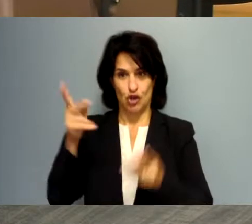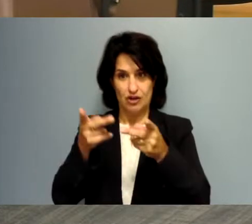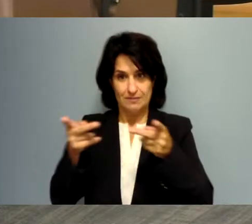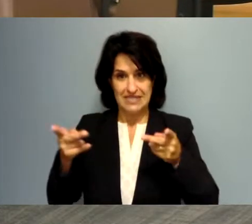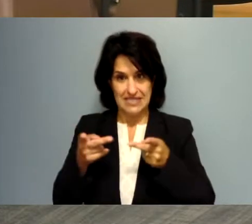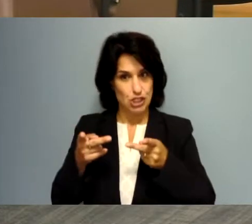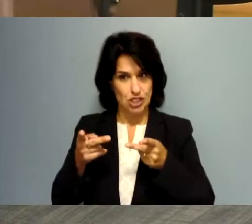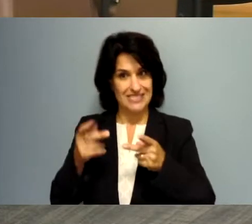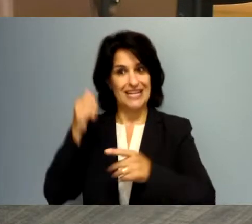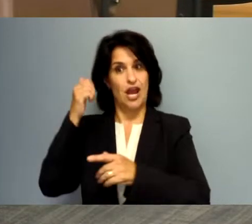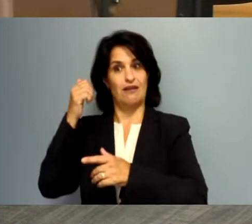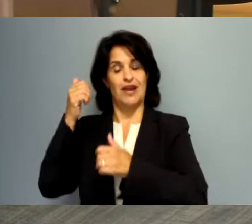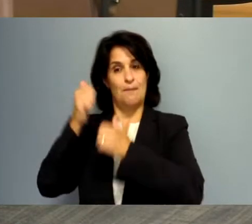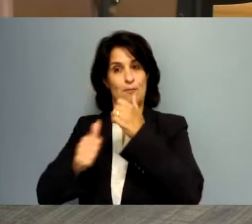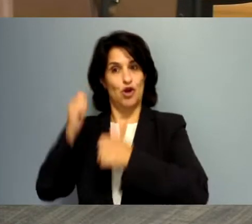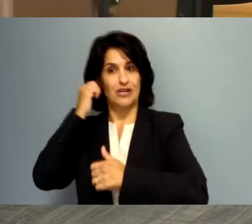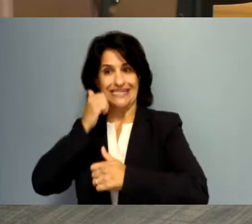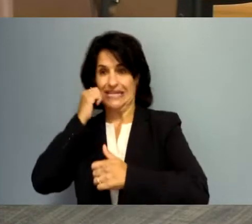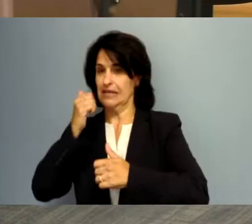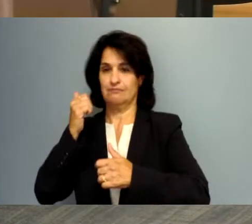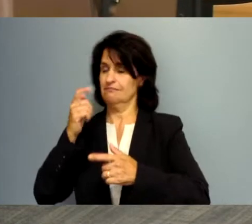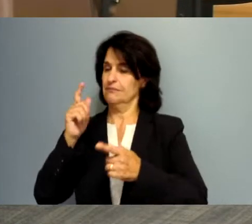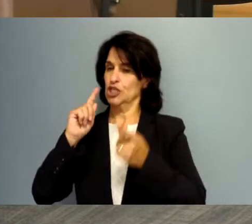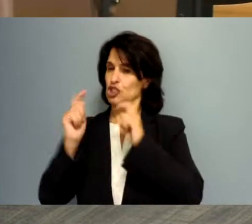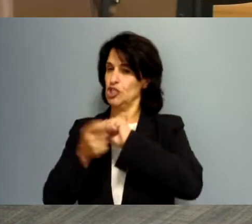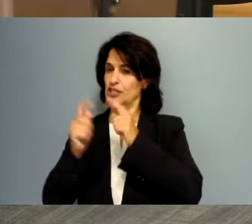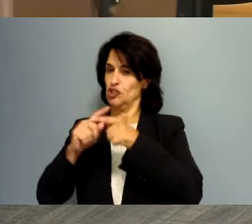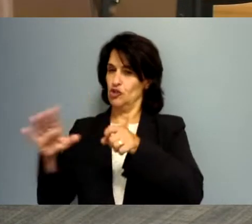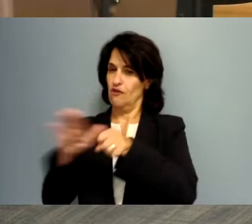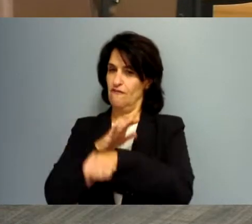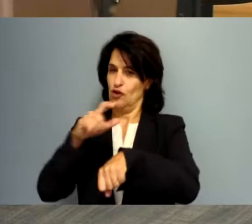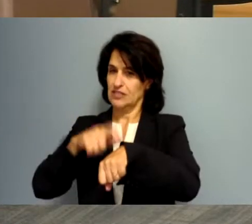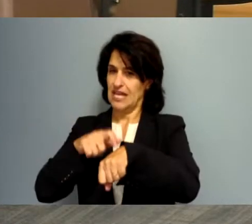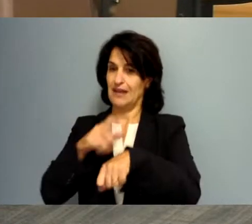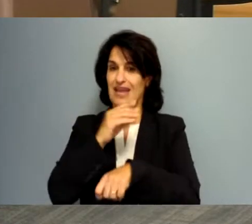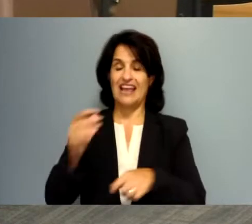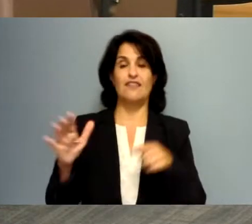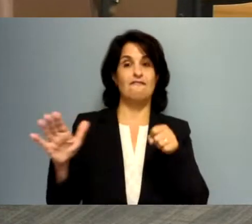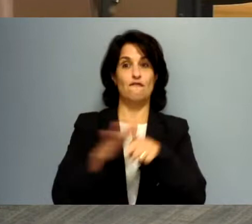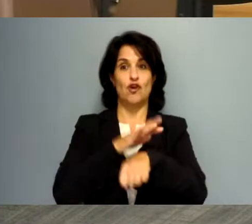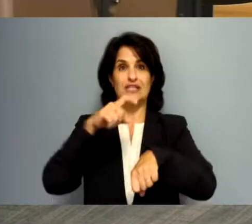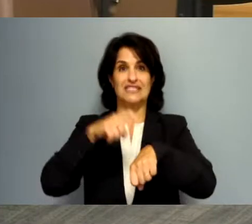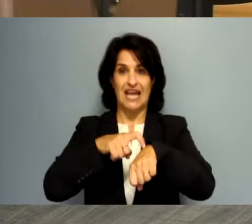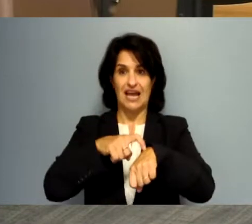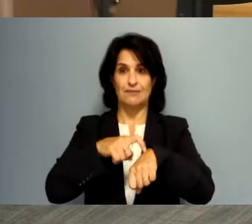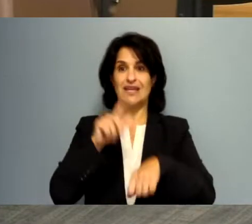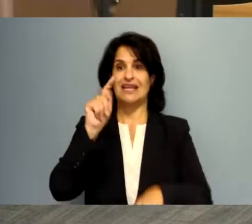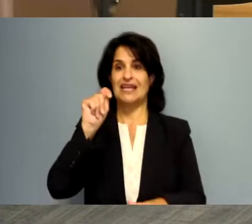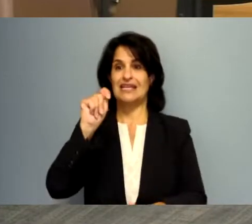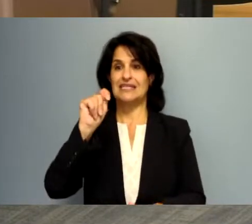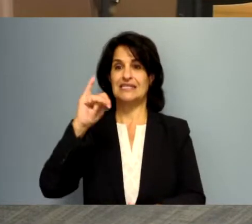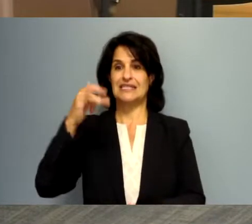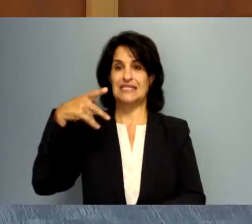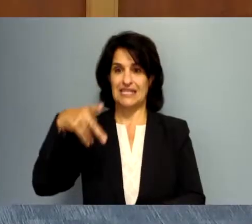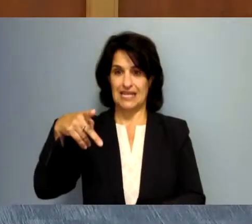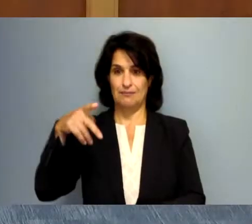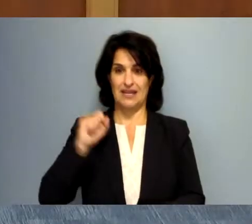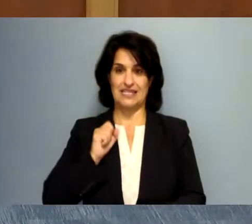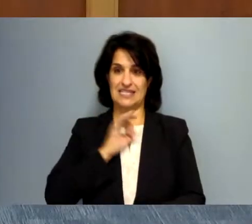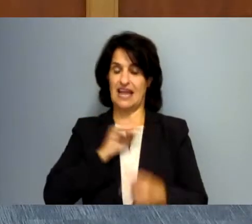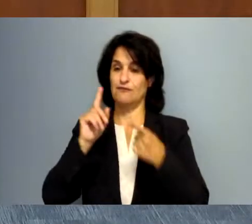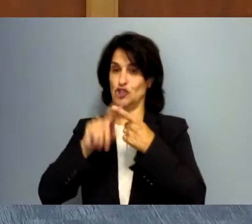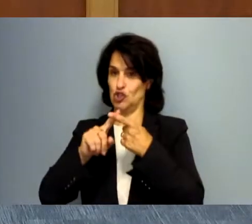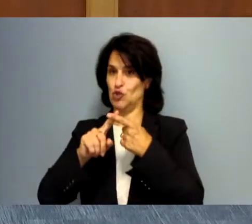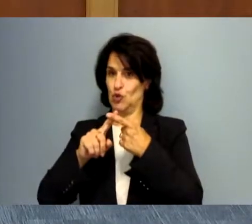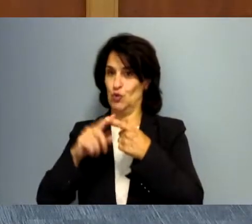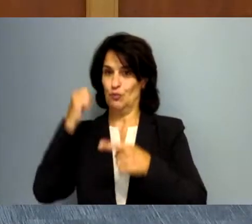positions, and that we convert the 2 per diem or full-time tip staff positions to per diem positions. Second? Okay, motion